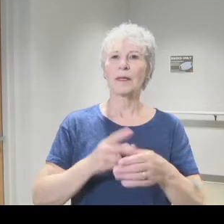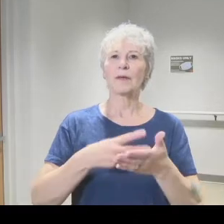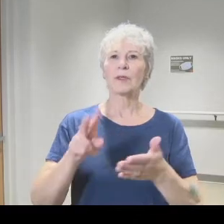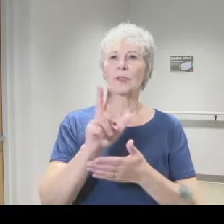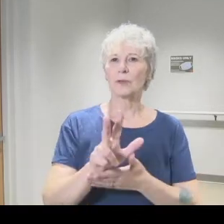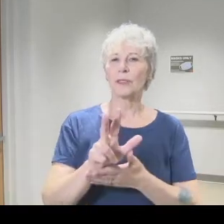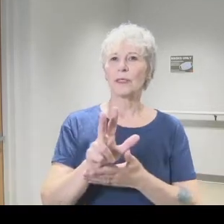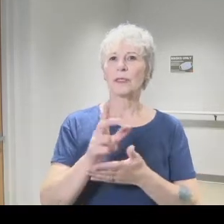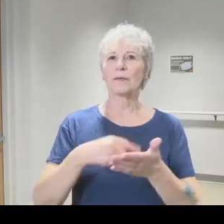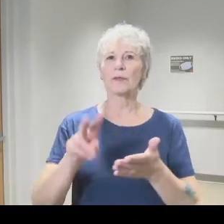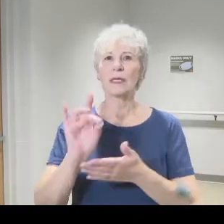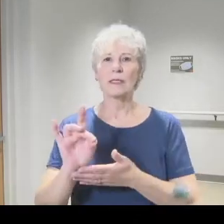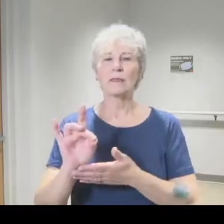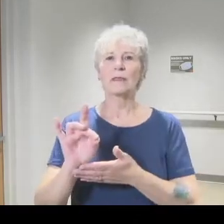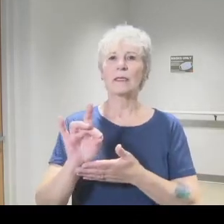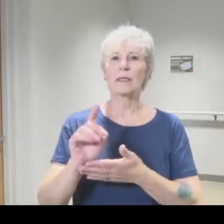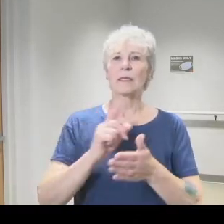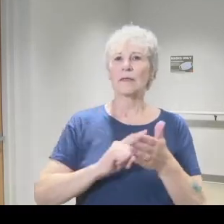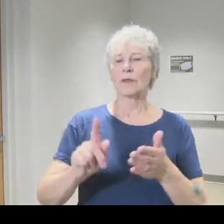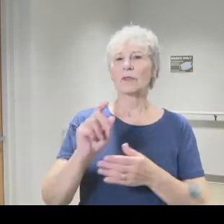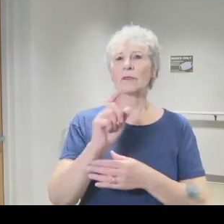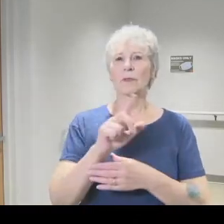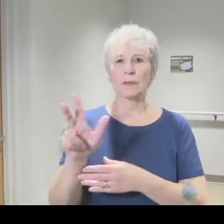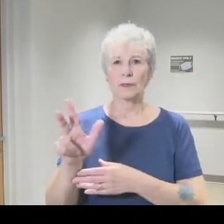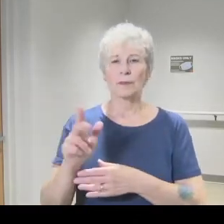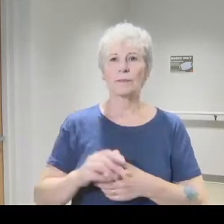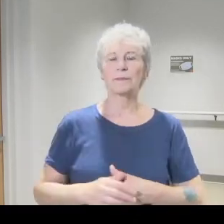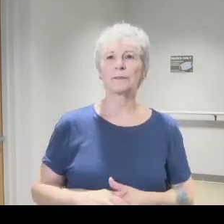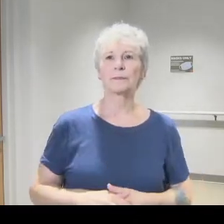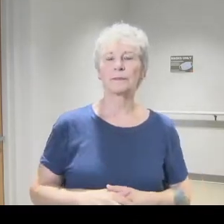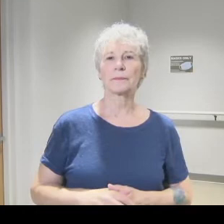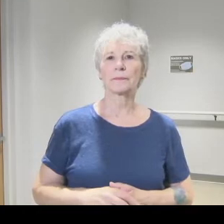it's in verse 8. In verse 23, I'll read,